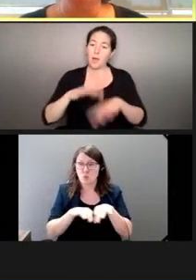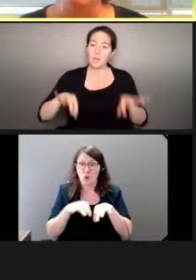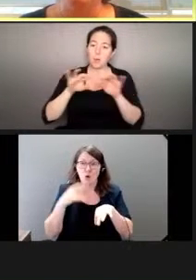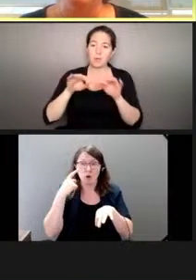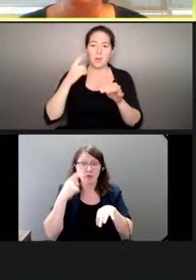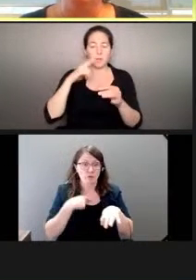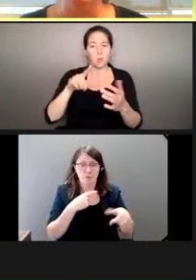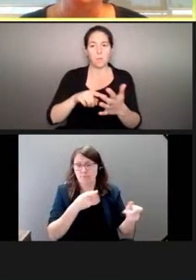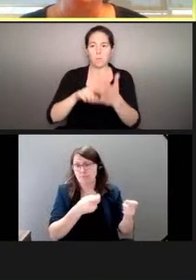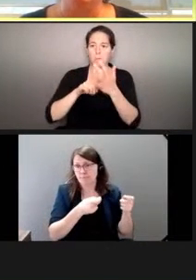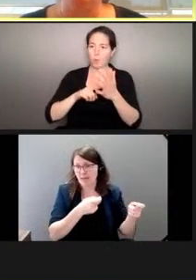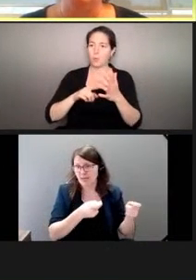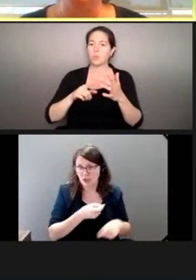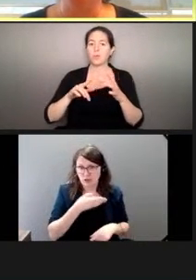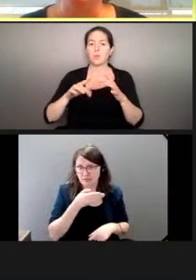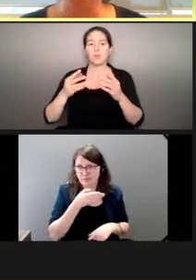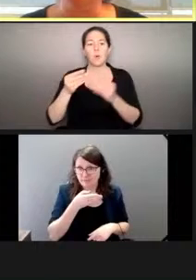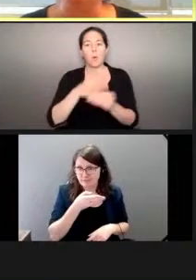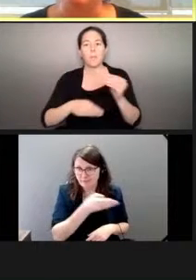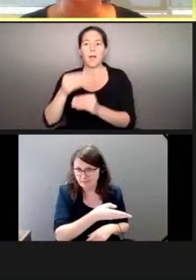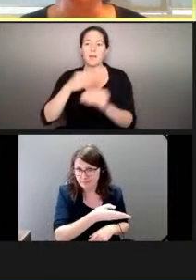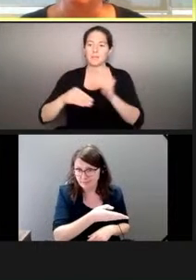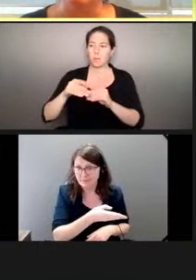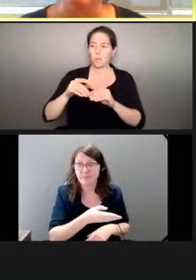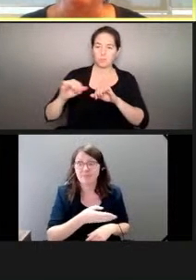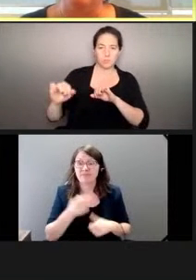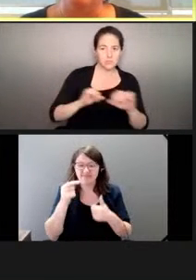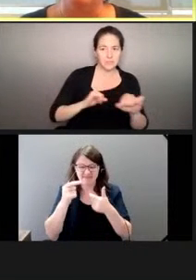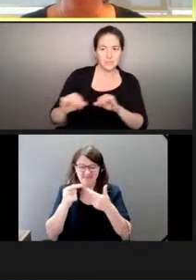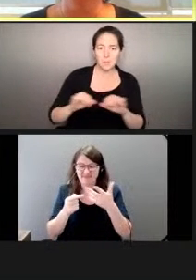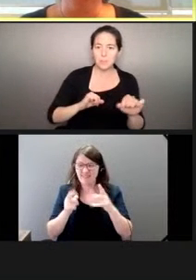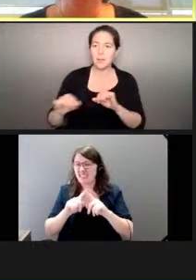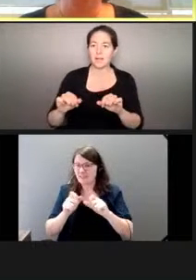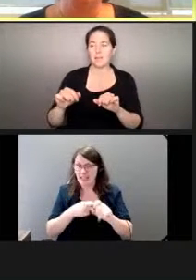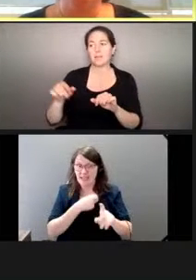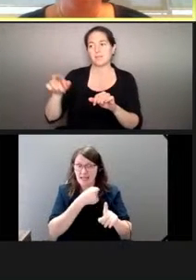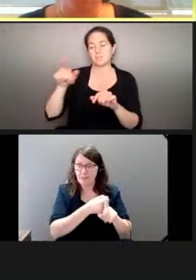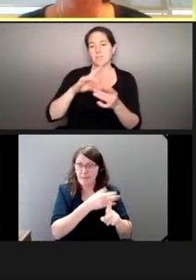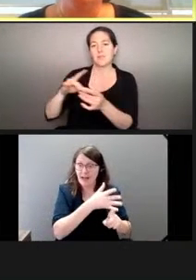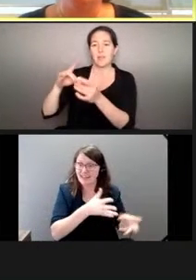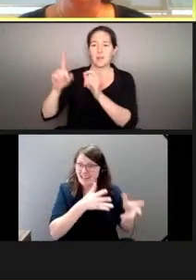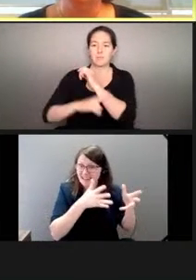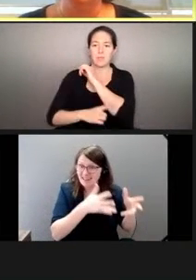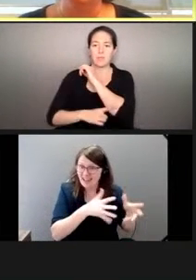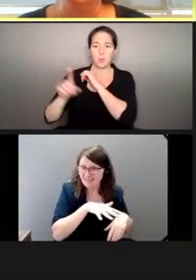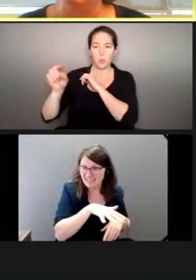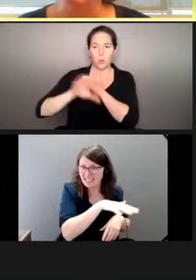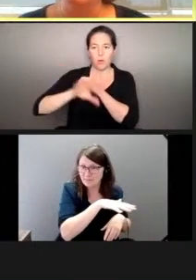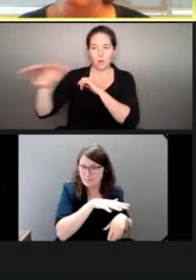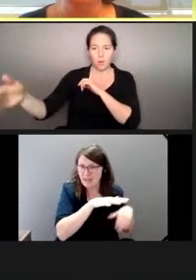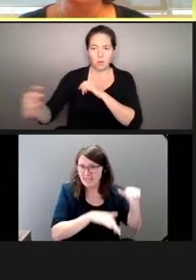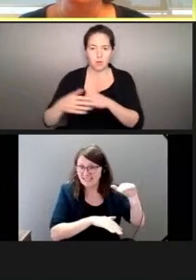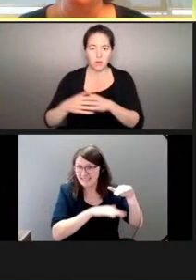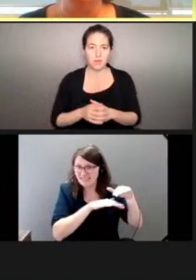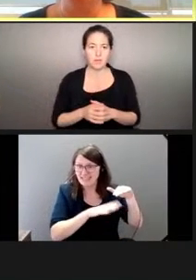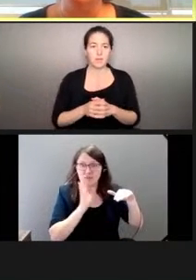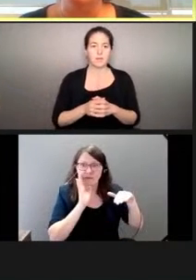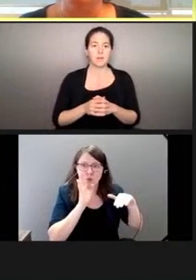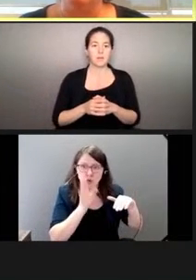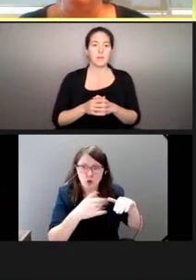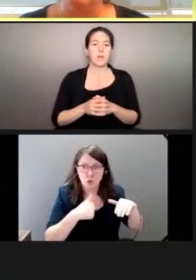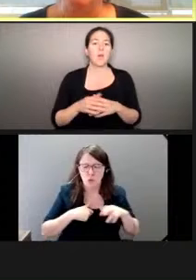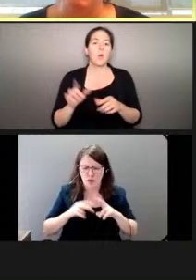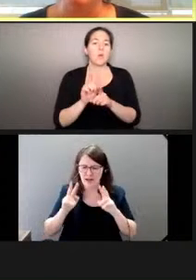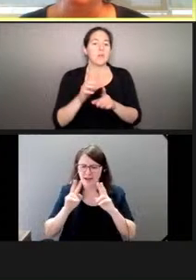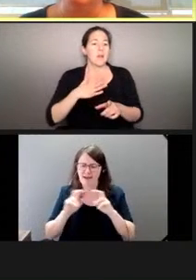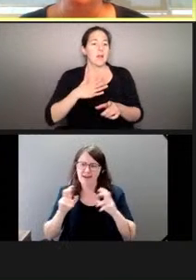and the many variables that can impact available capacity into the future. We also would like to analyze options aimed at